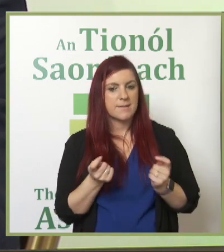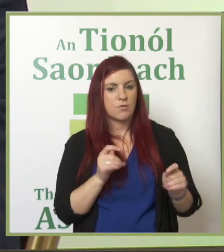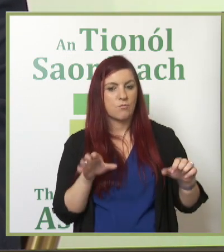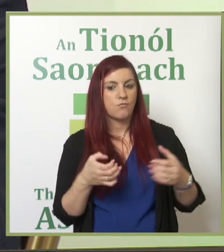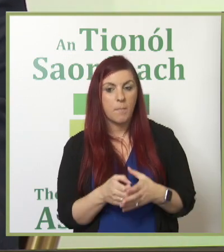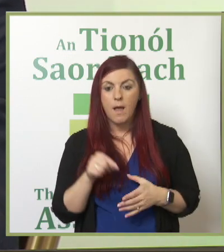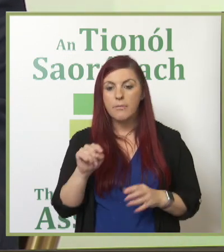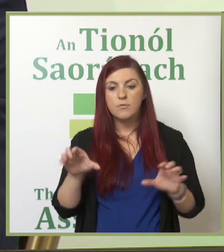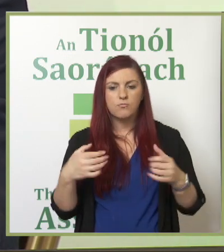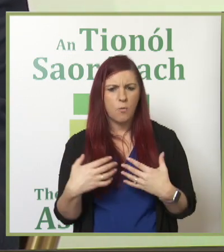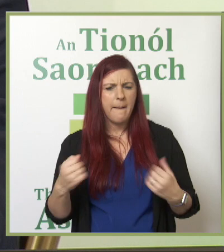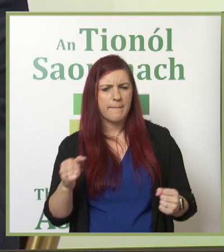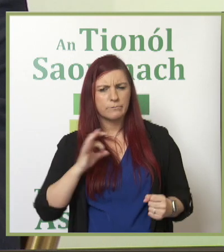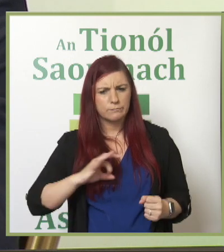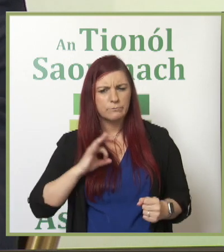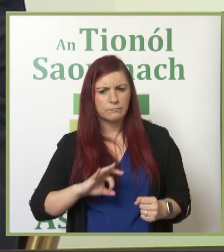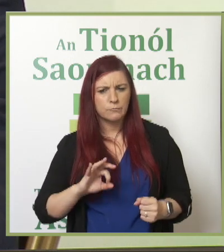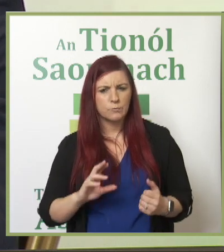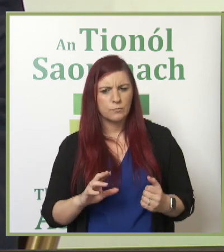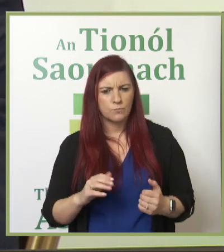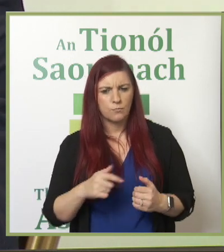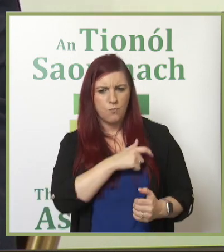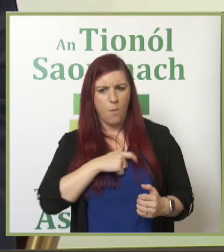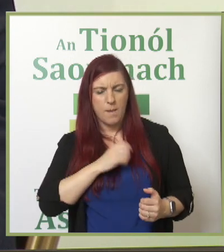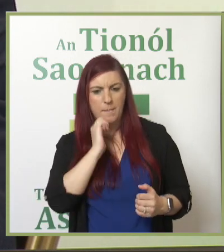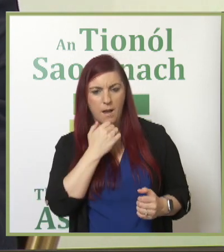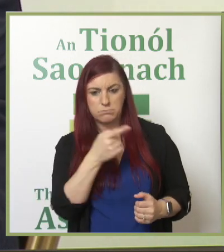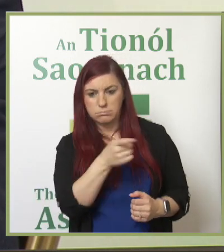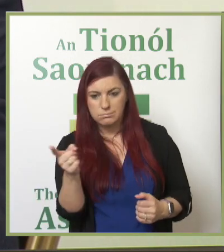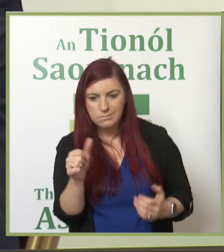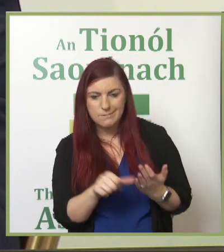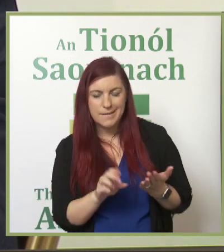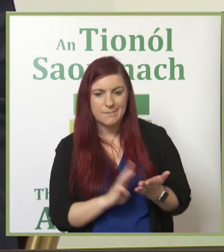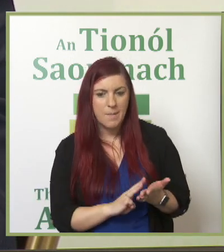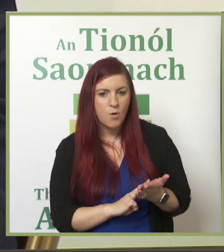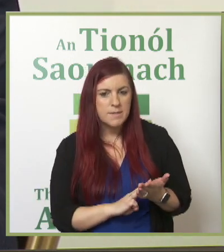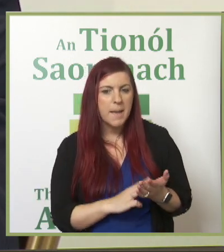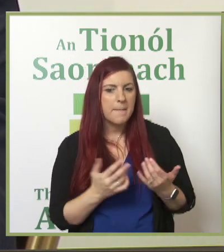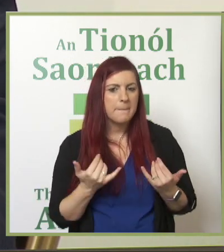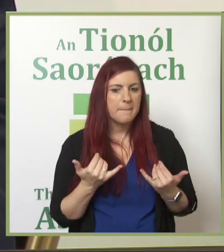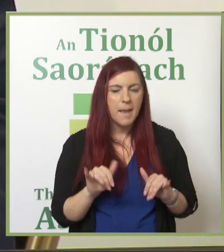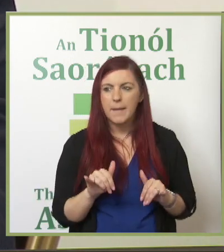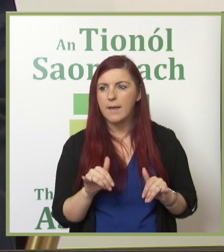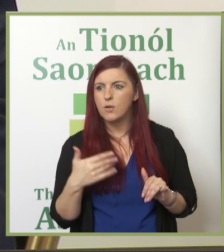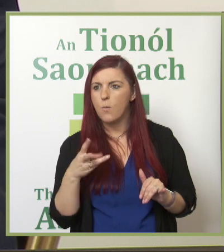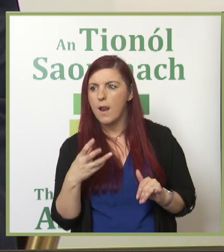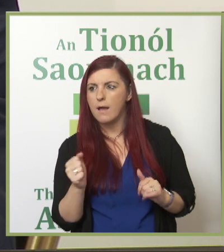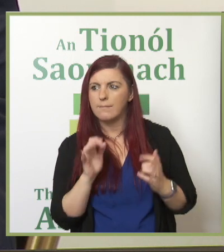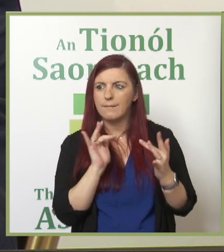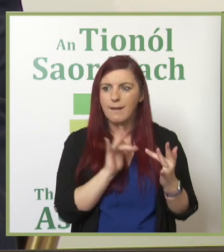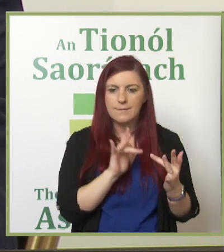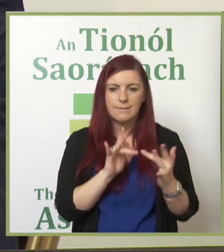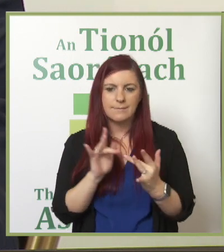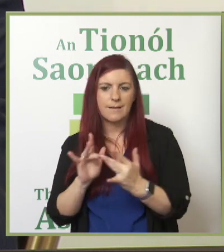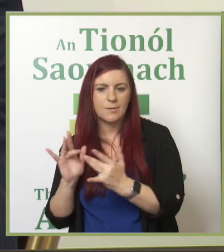that has a very useful role because you 6 members of the steering group provide a point of contact for other members of the